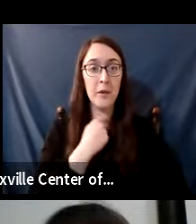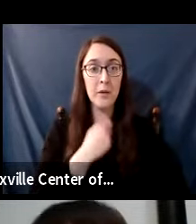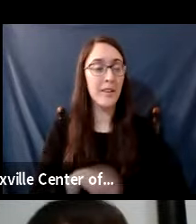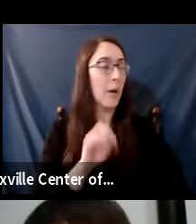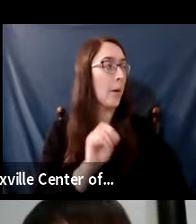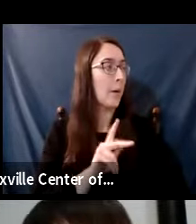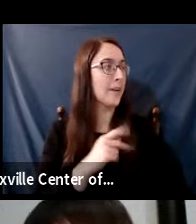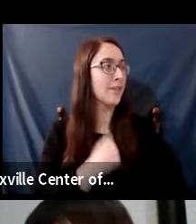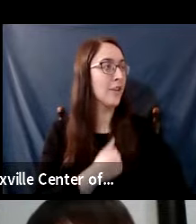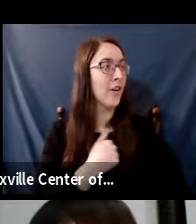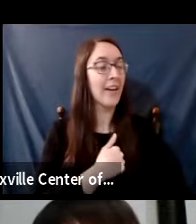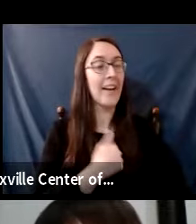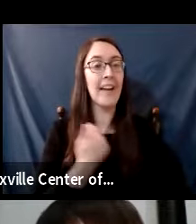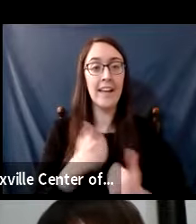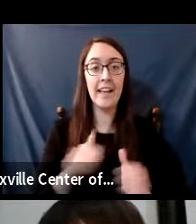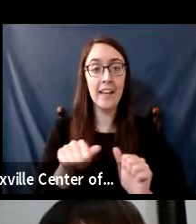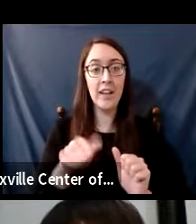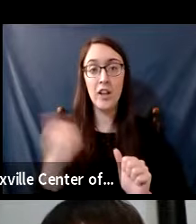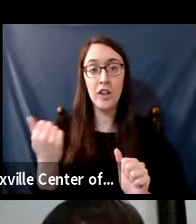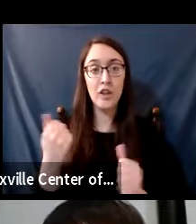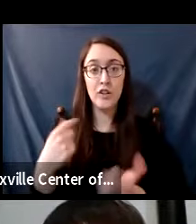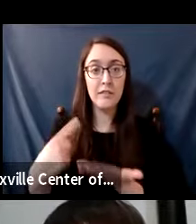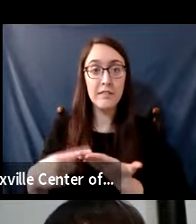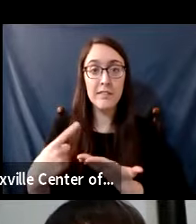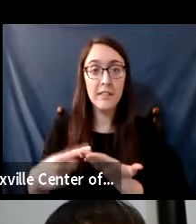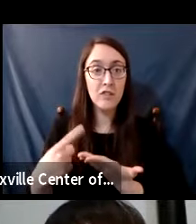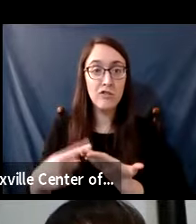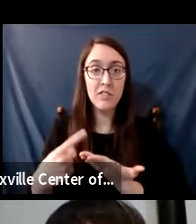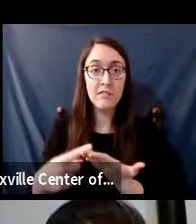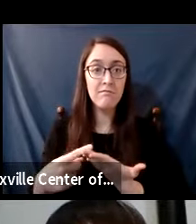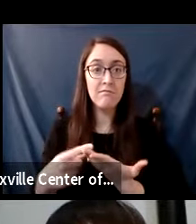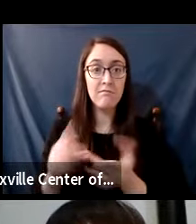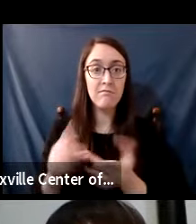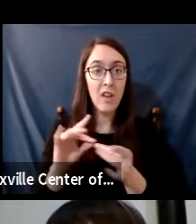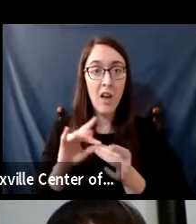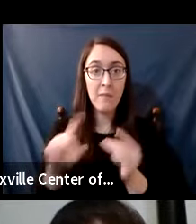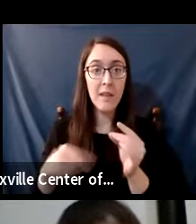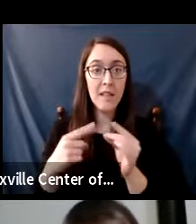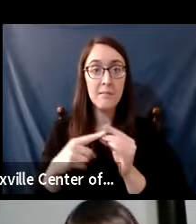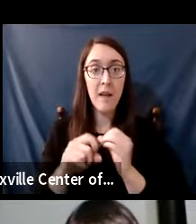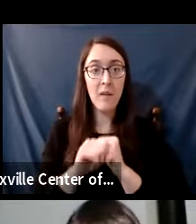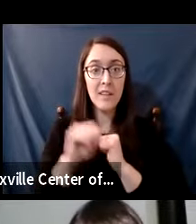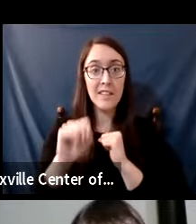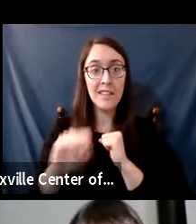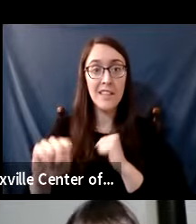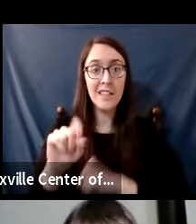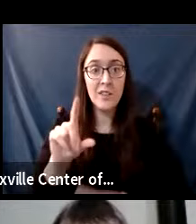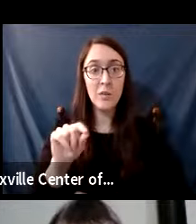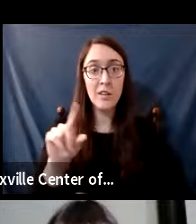other discussion or comments on extending 2020-8?